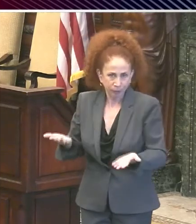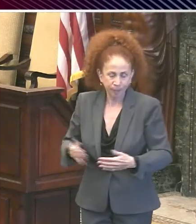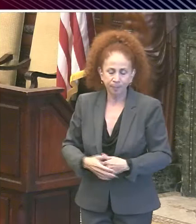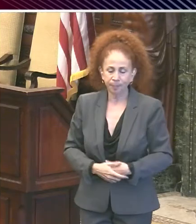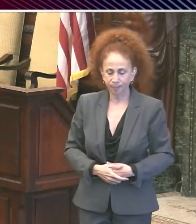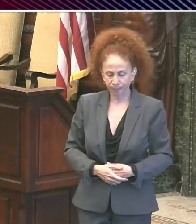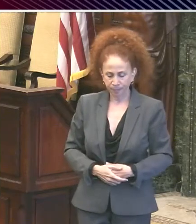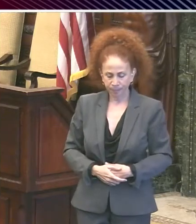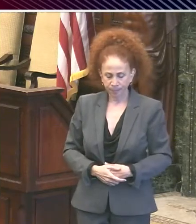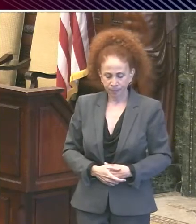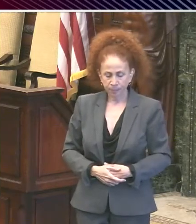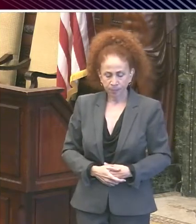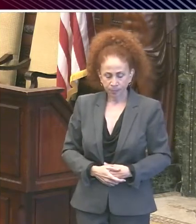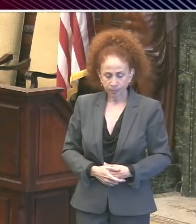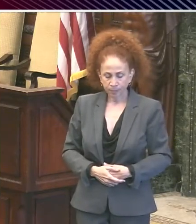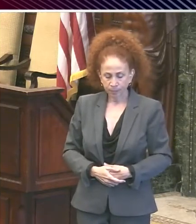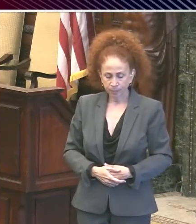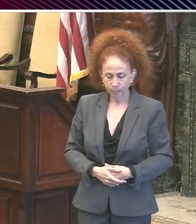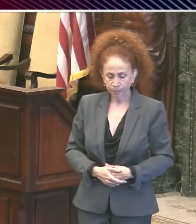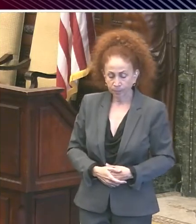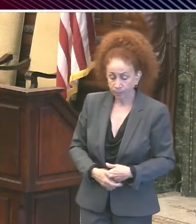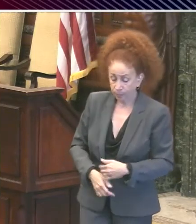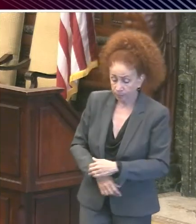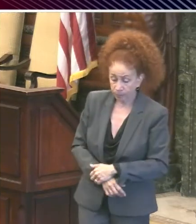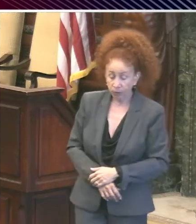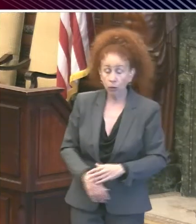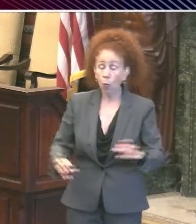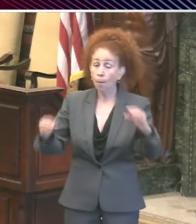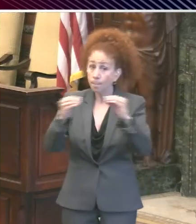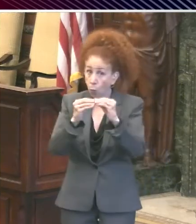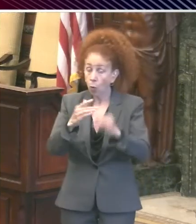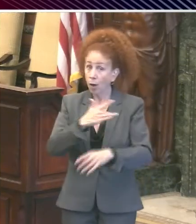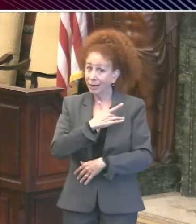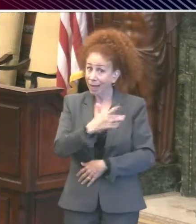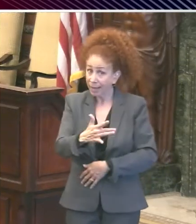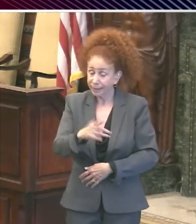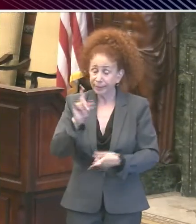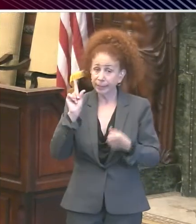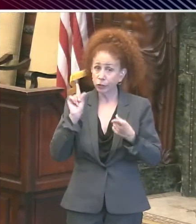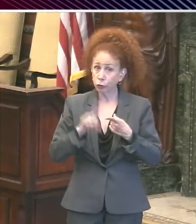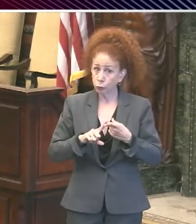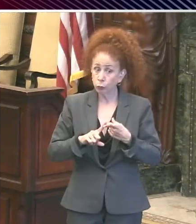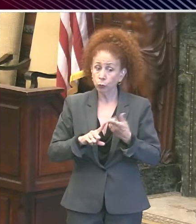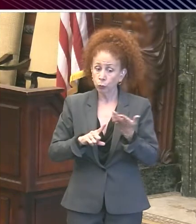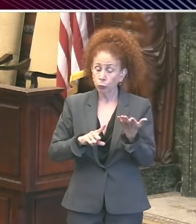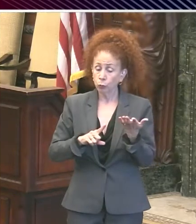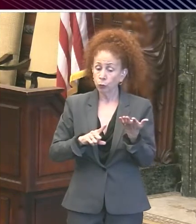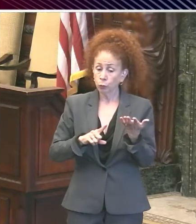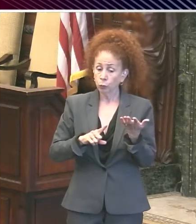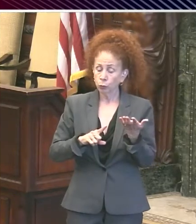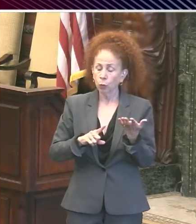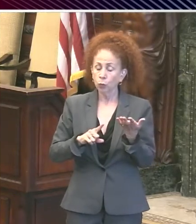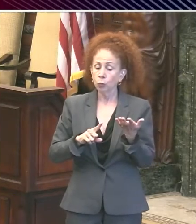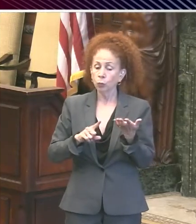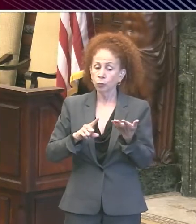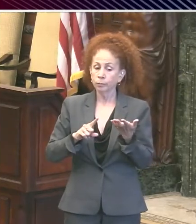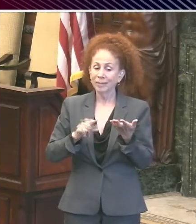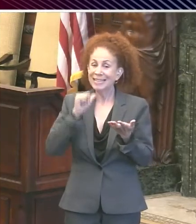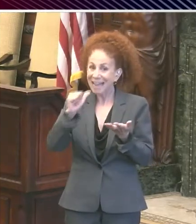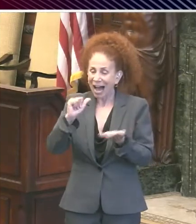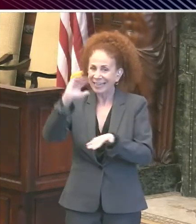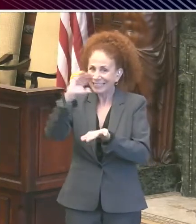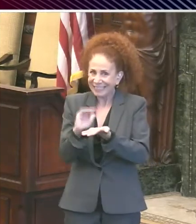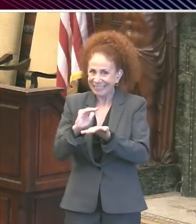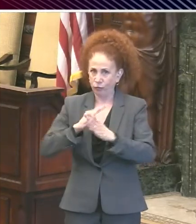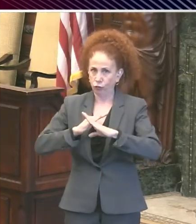So we are much more likely to not ease restrictions and